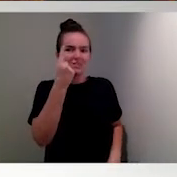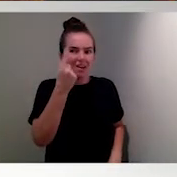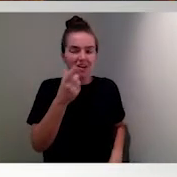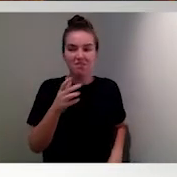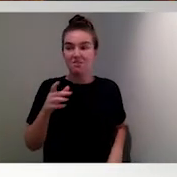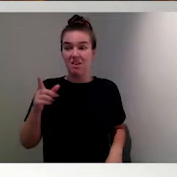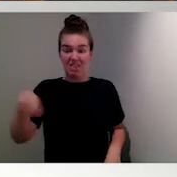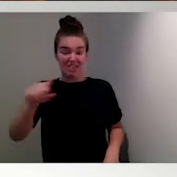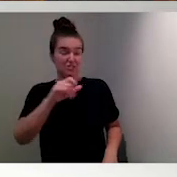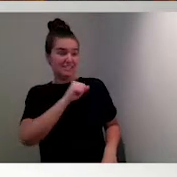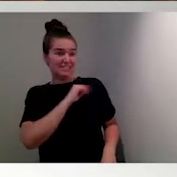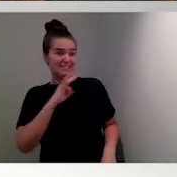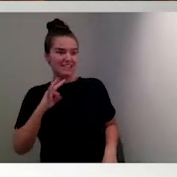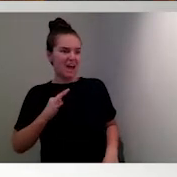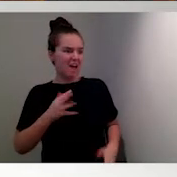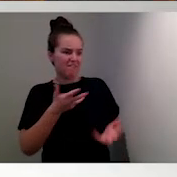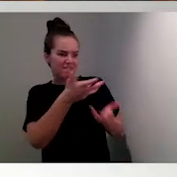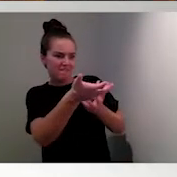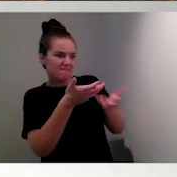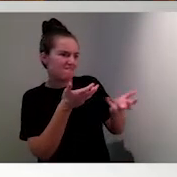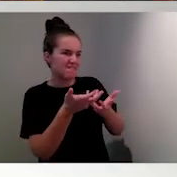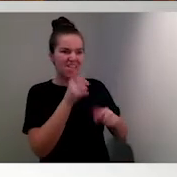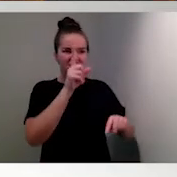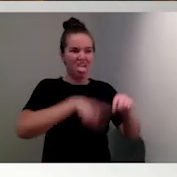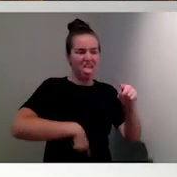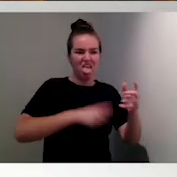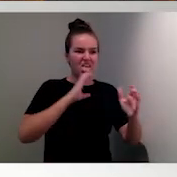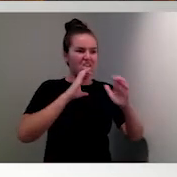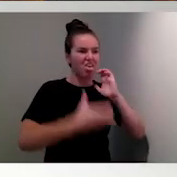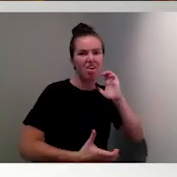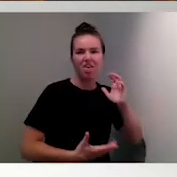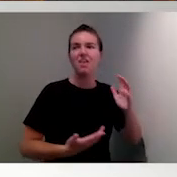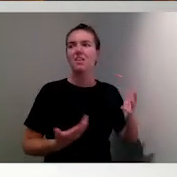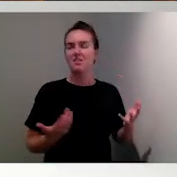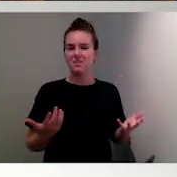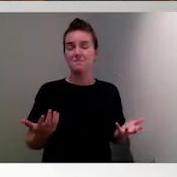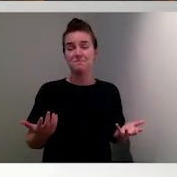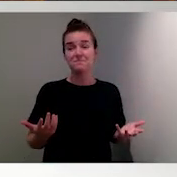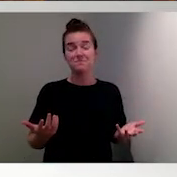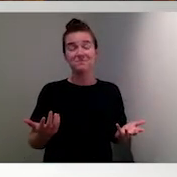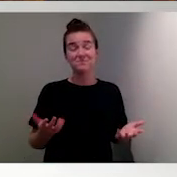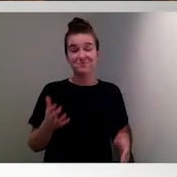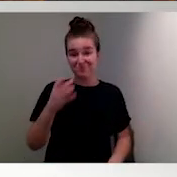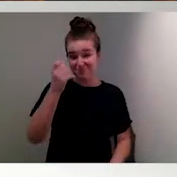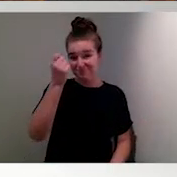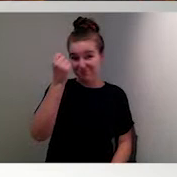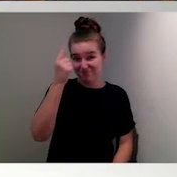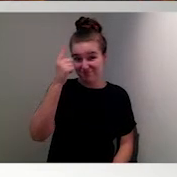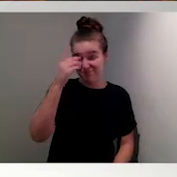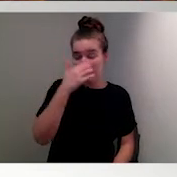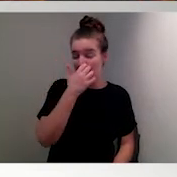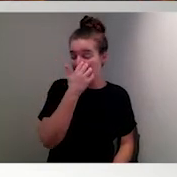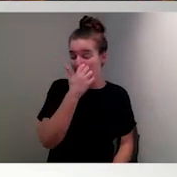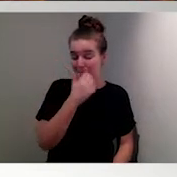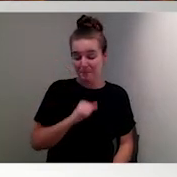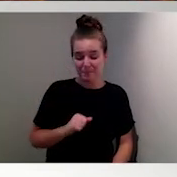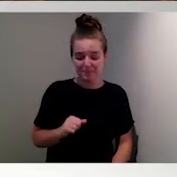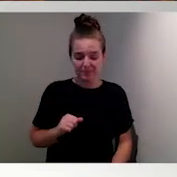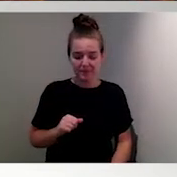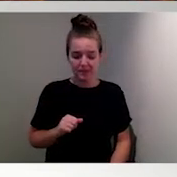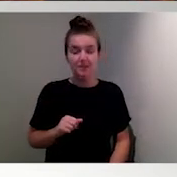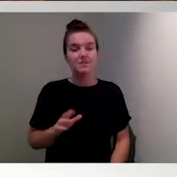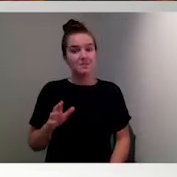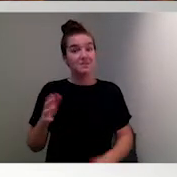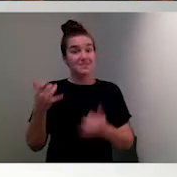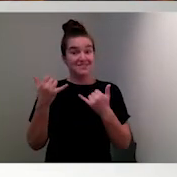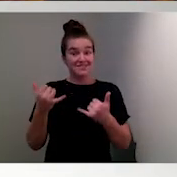your child or adult family member who has that disability. But you know what? there are properties that are making